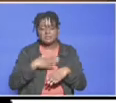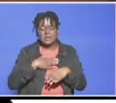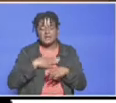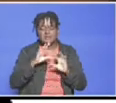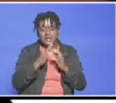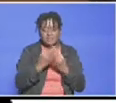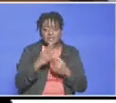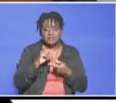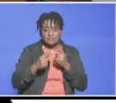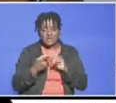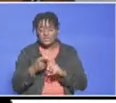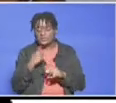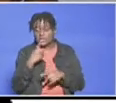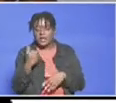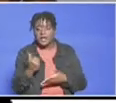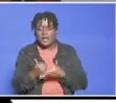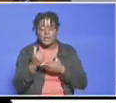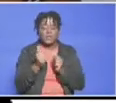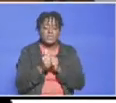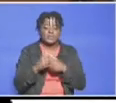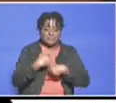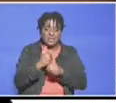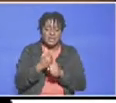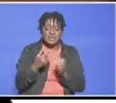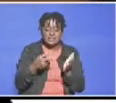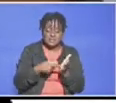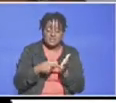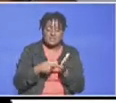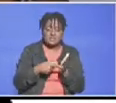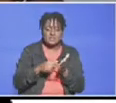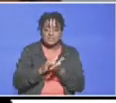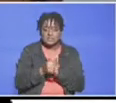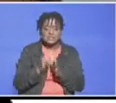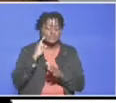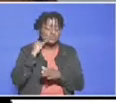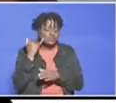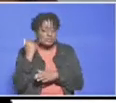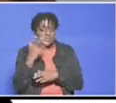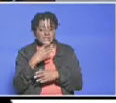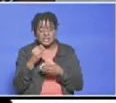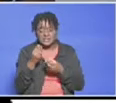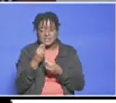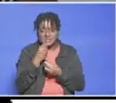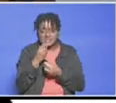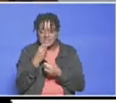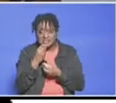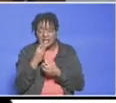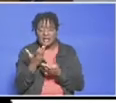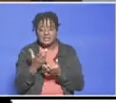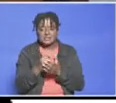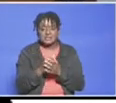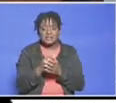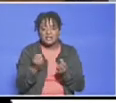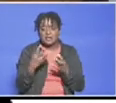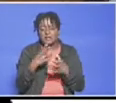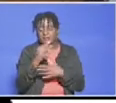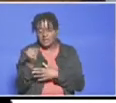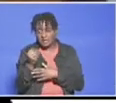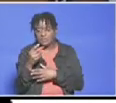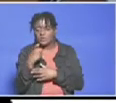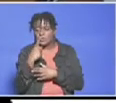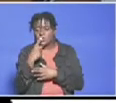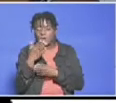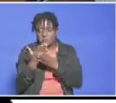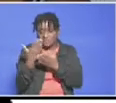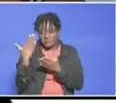juices and snacks and stuff that for, a lot of them who was on medication and stuff like